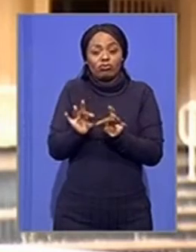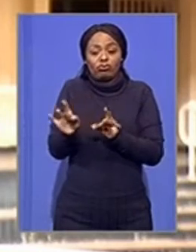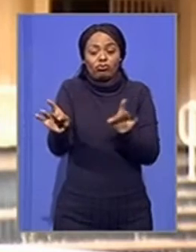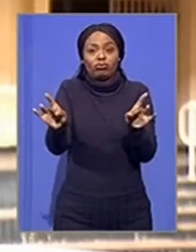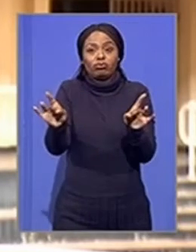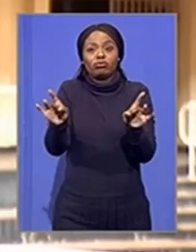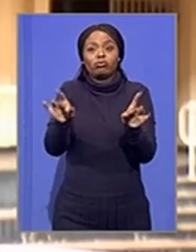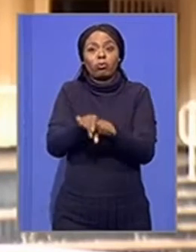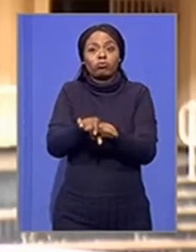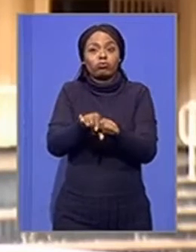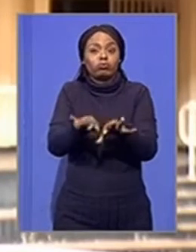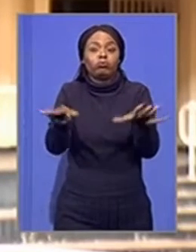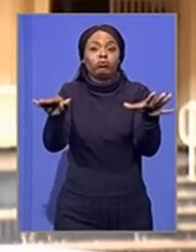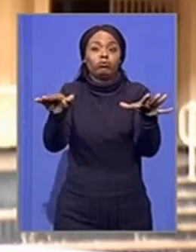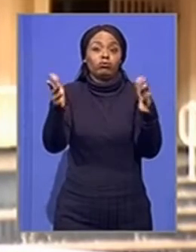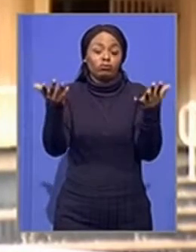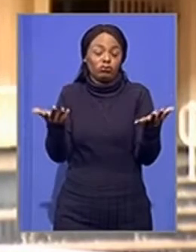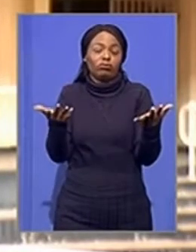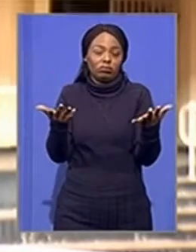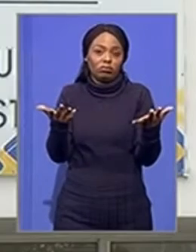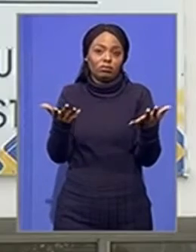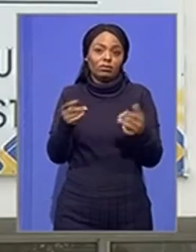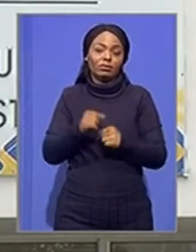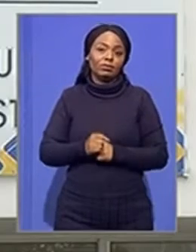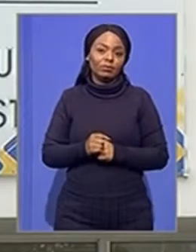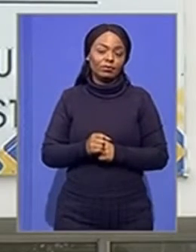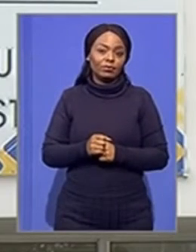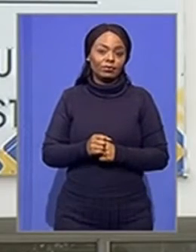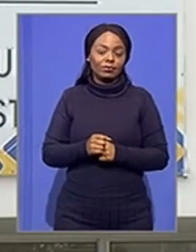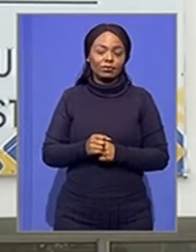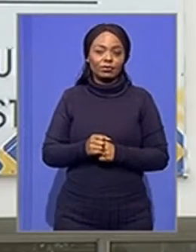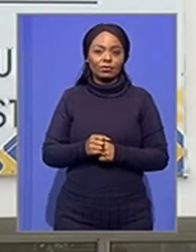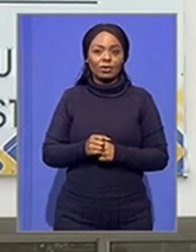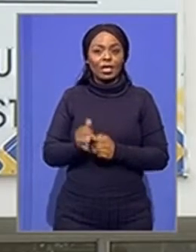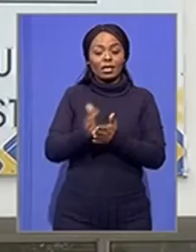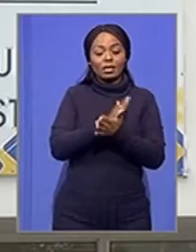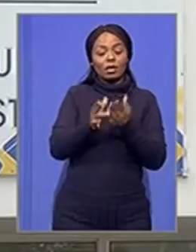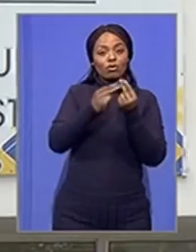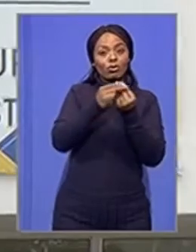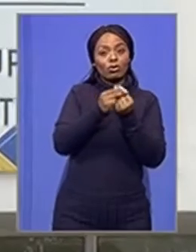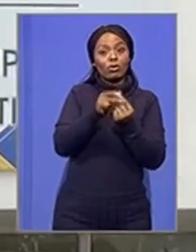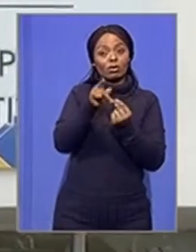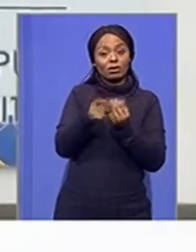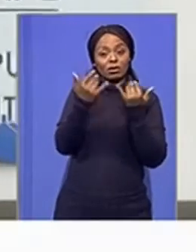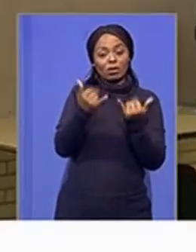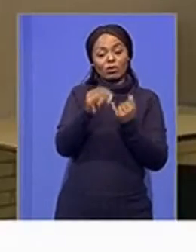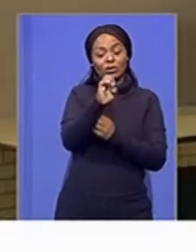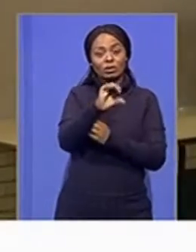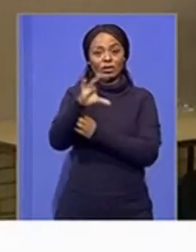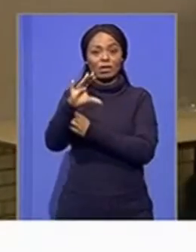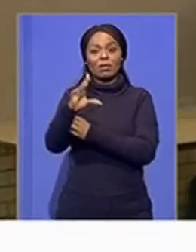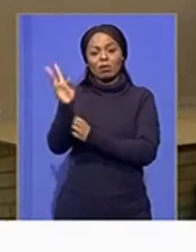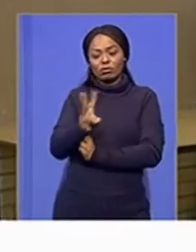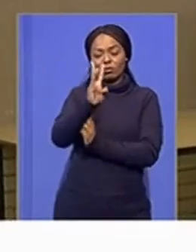they already showing signs of the virus. Ho sa le jwalo mekgatlo ya matitjhere ya Kapa Botjhabela e seollotse ka bohale Lefapha